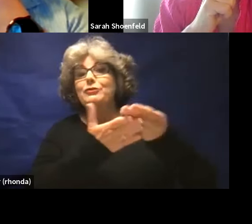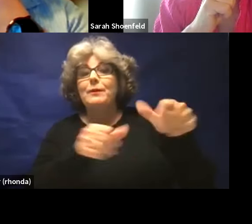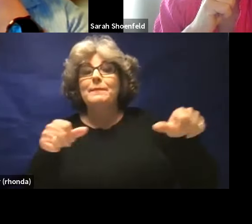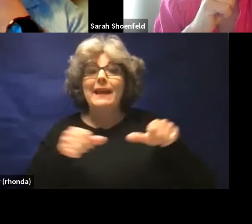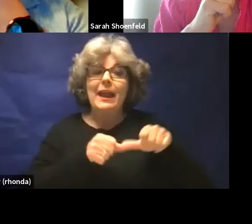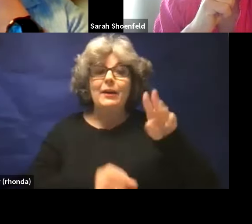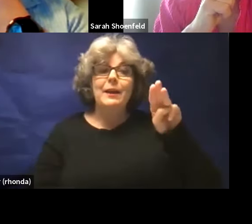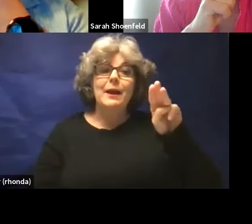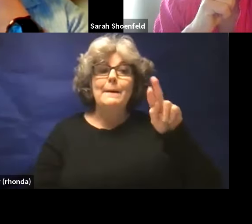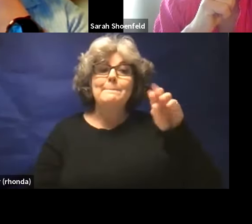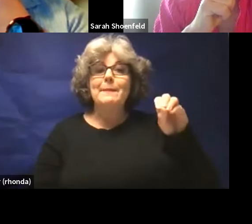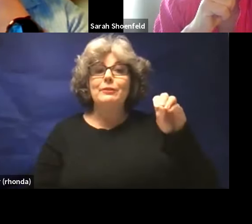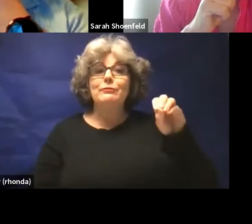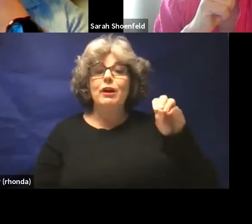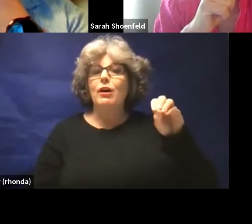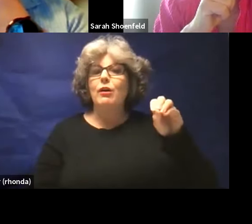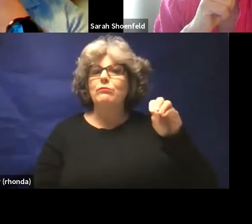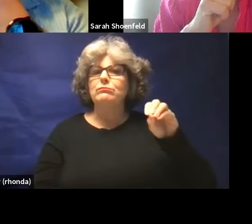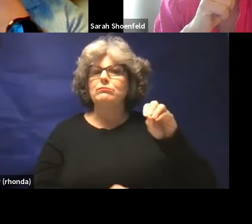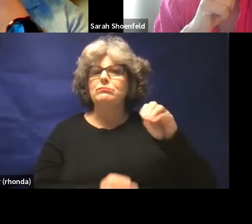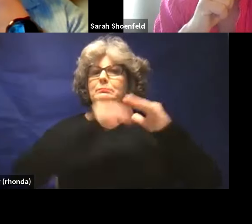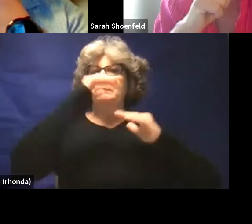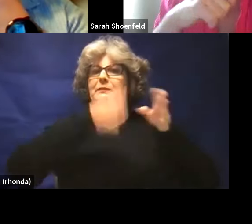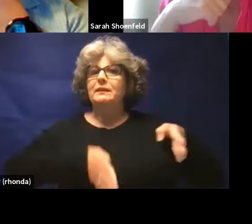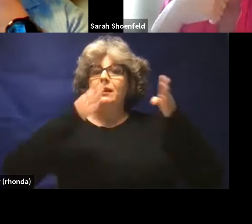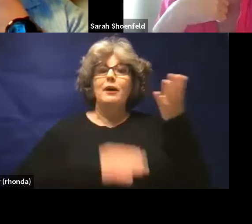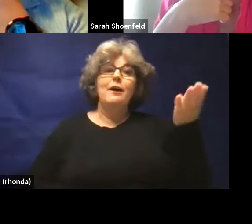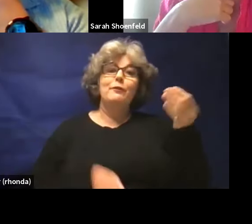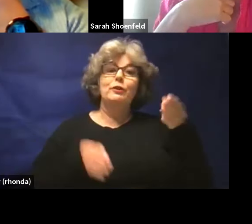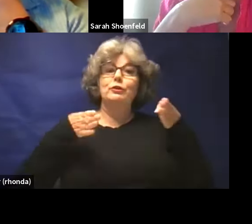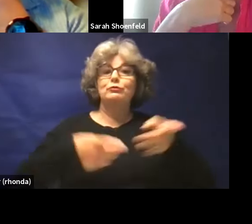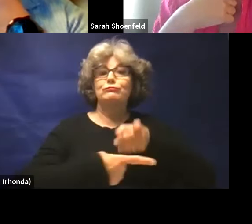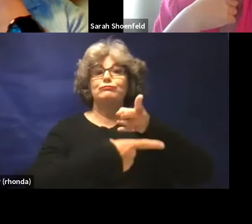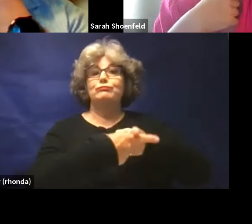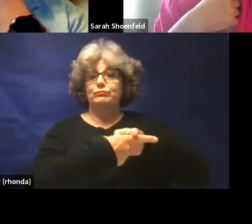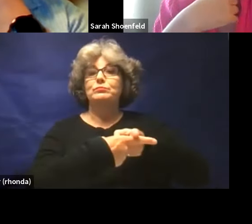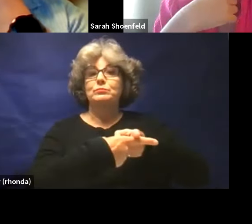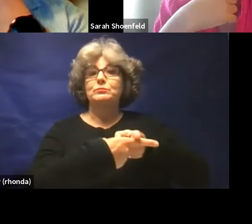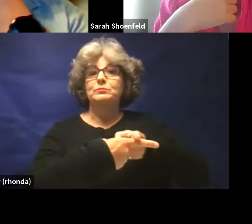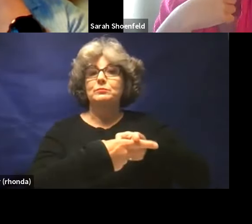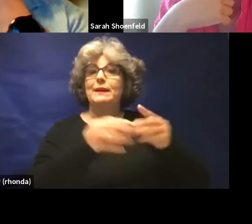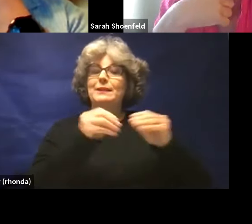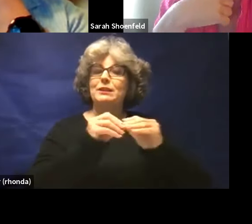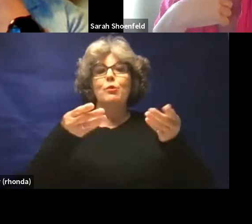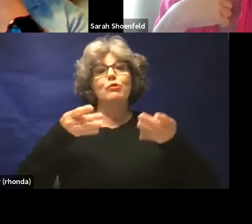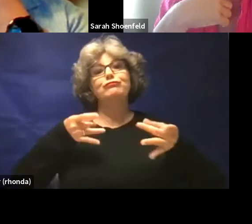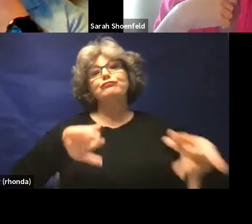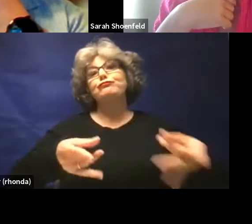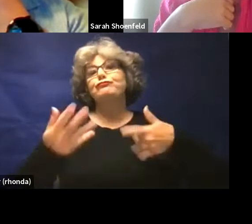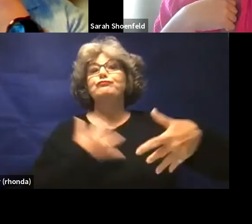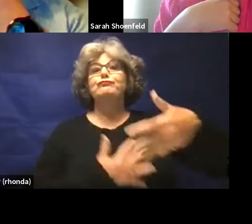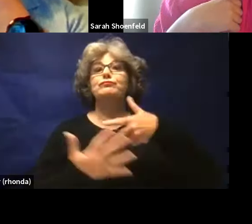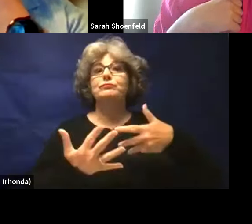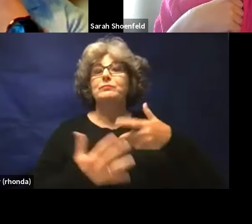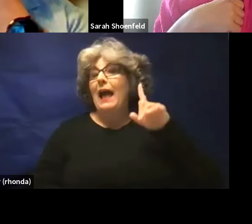Center, Metro Station, the 14th Street corridor. It was much more fluid.